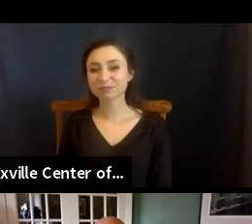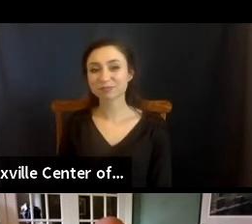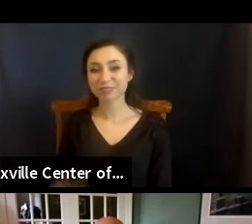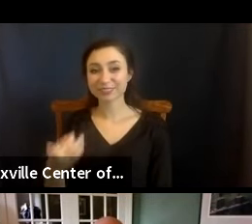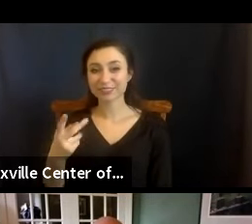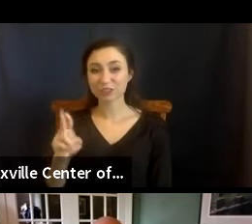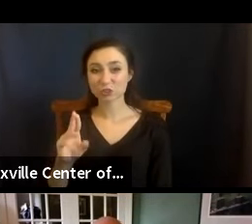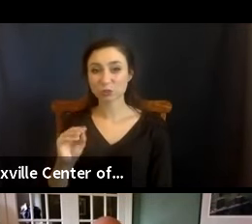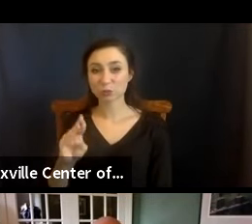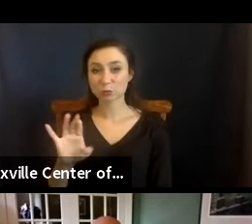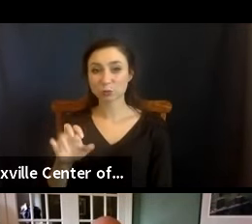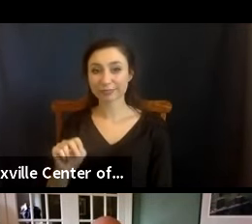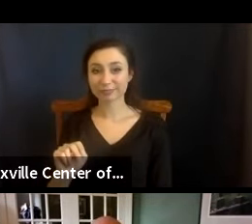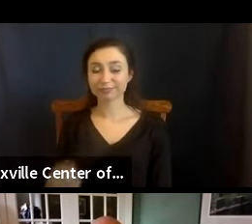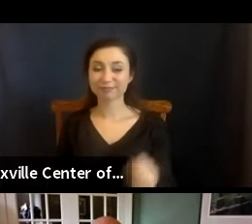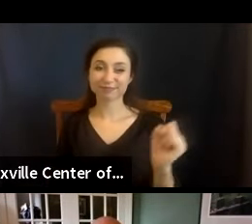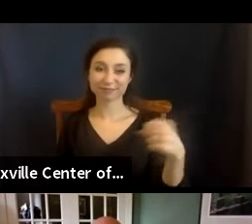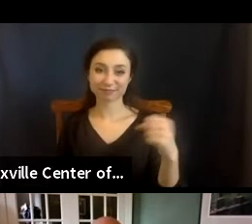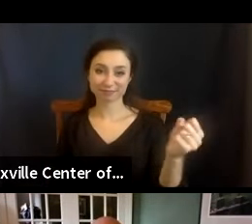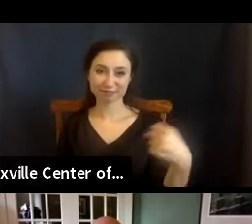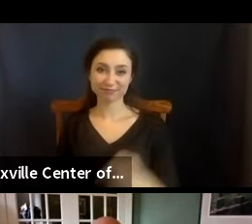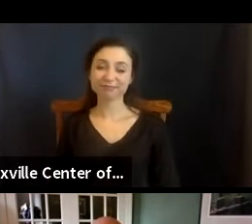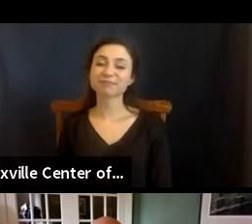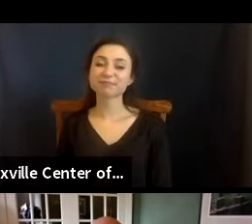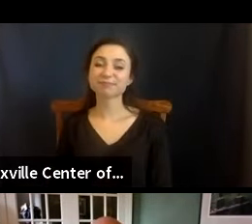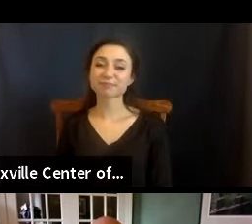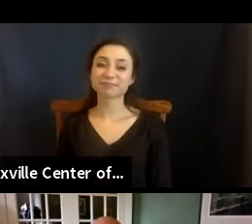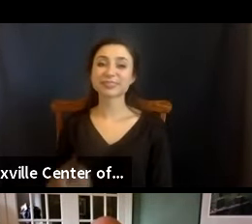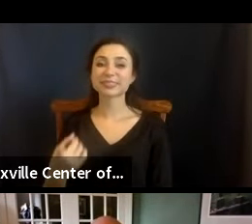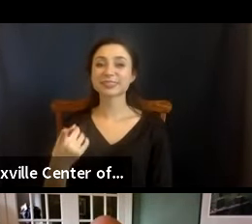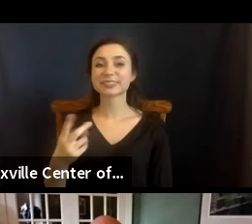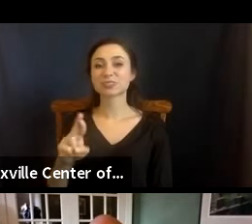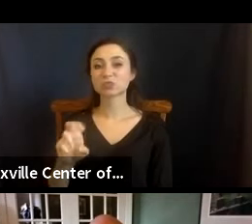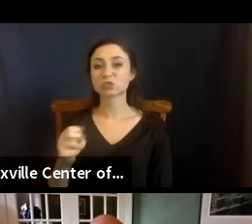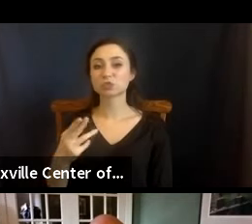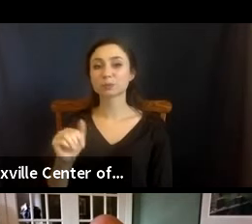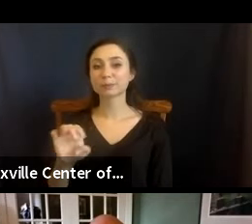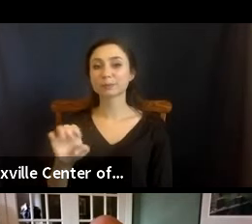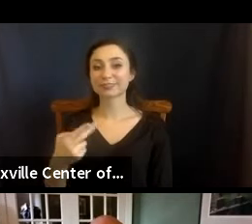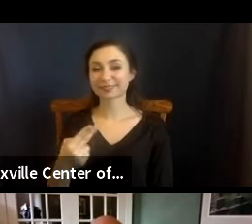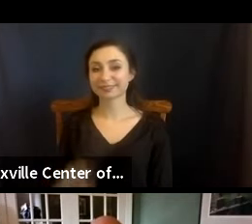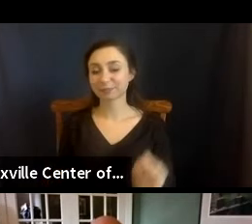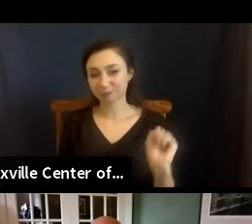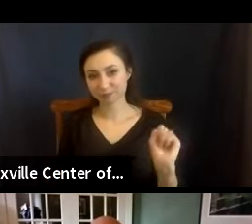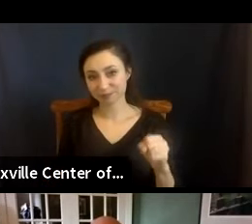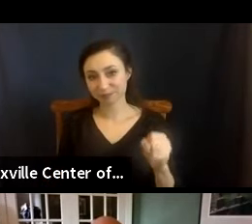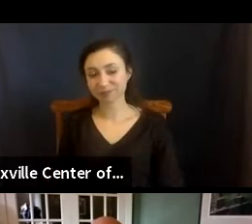Dr. O'Brien. Yes. Dr. Shamia. Yes.